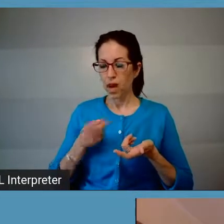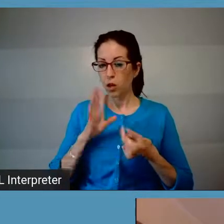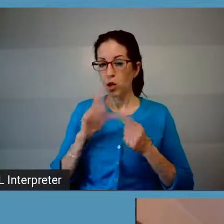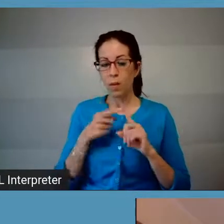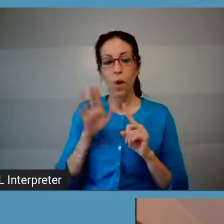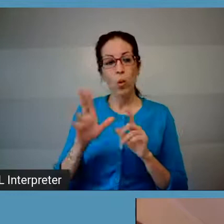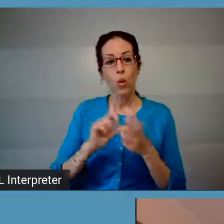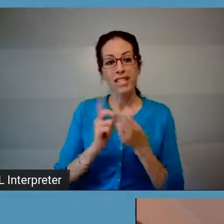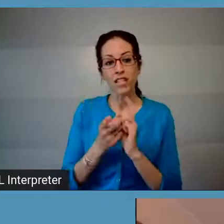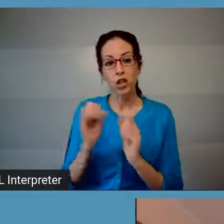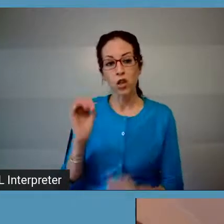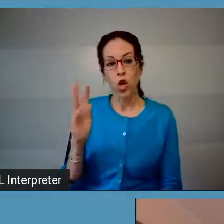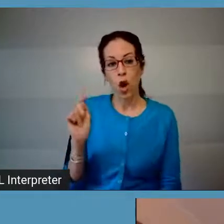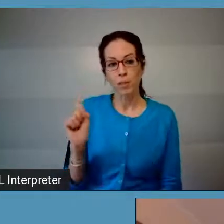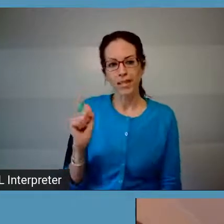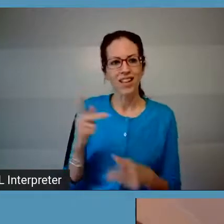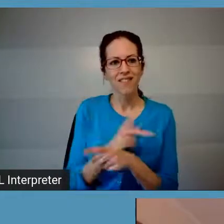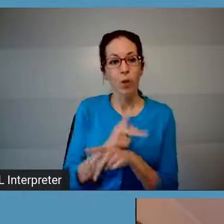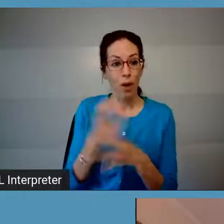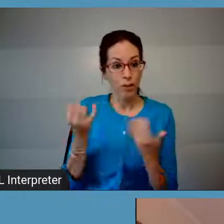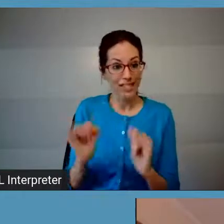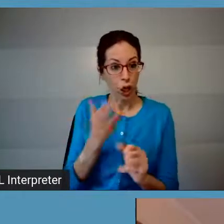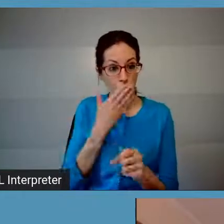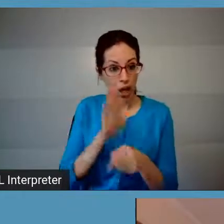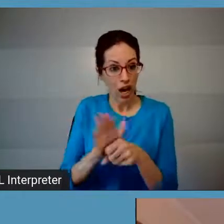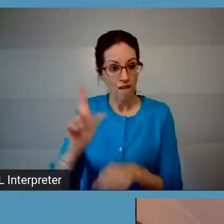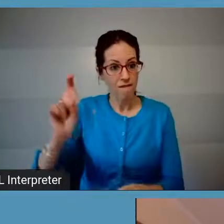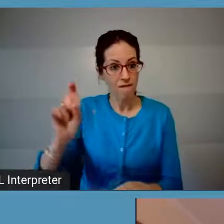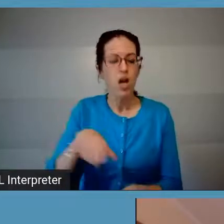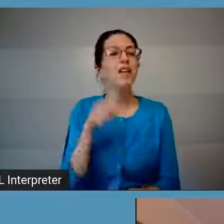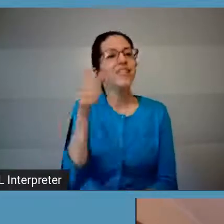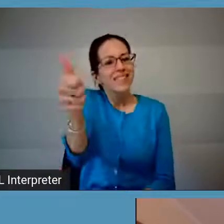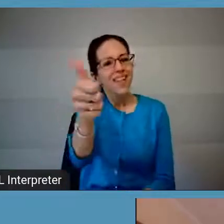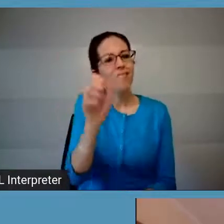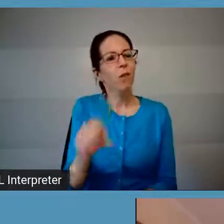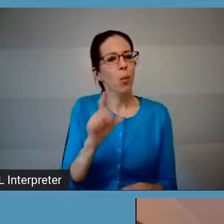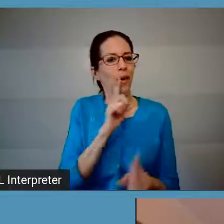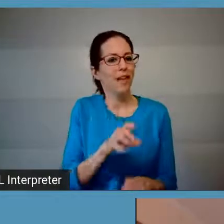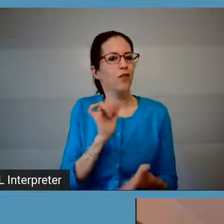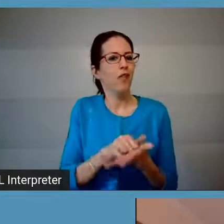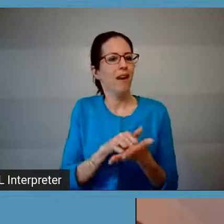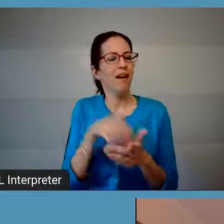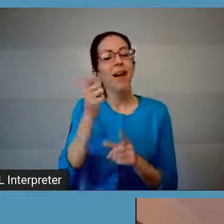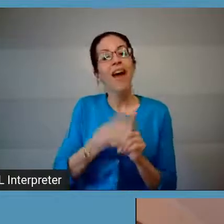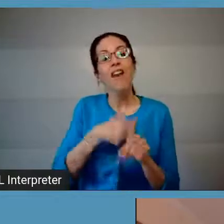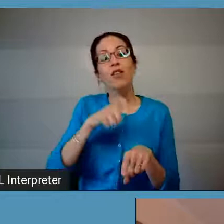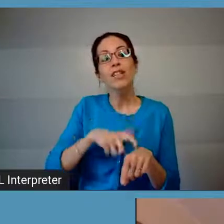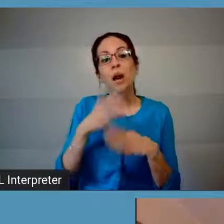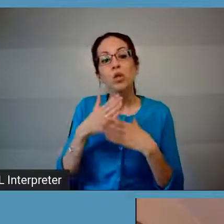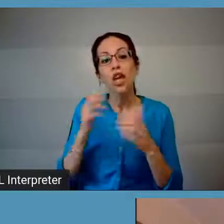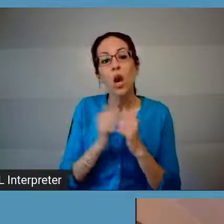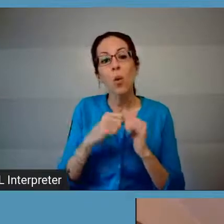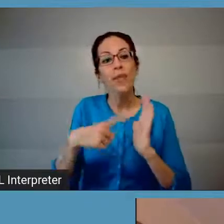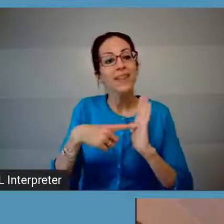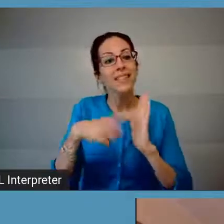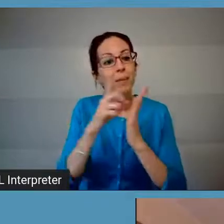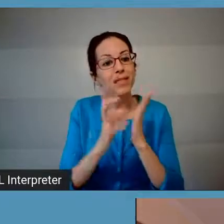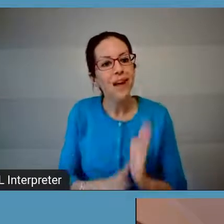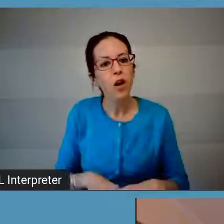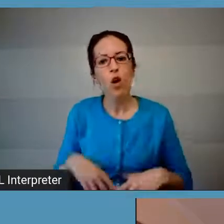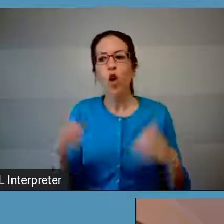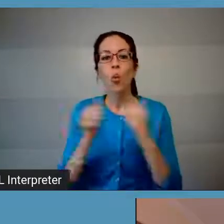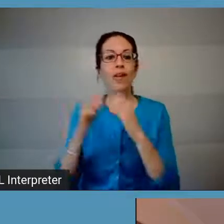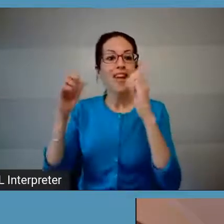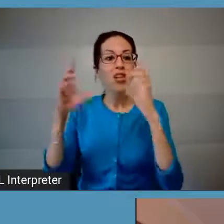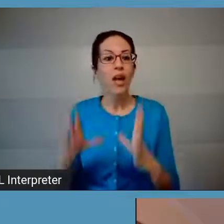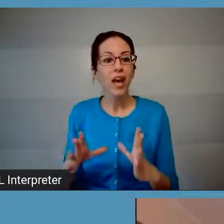enough, you yourself can answer that to some extent. Every time you share it with an exhibit designer or with an educator, do they send it back and go,